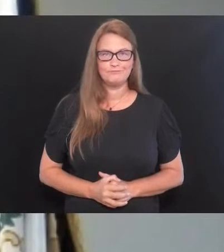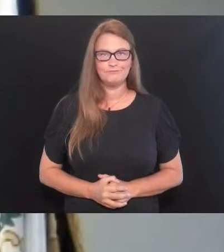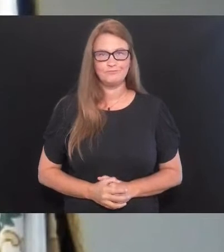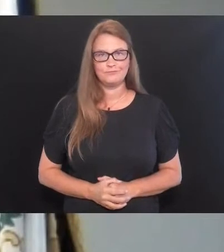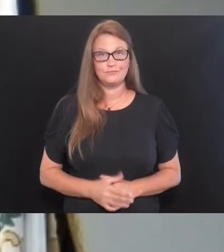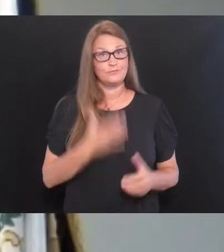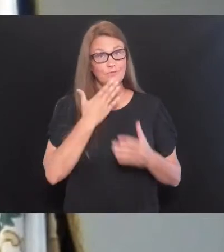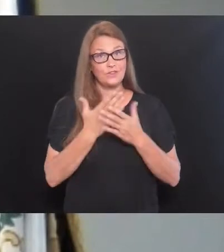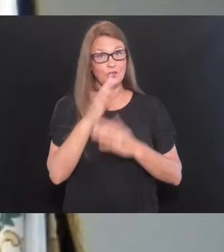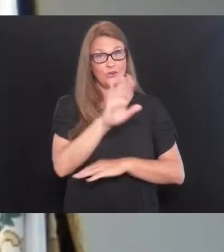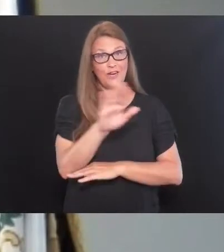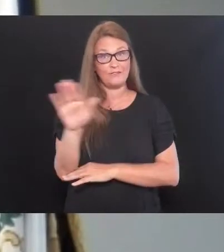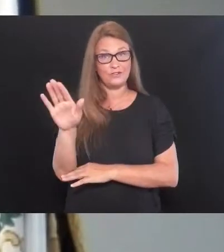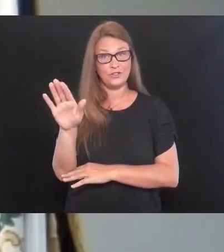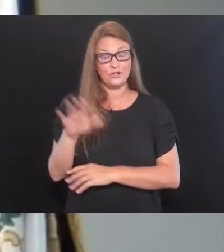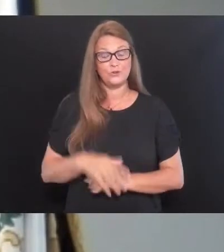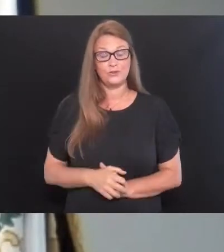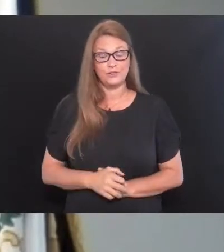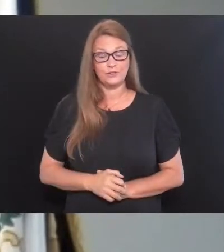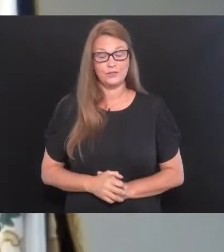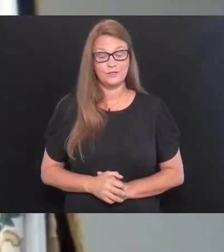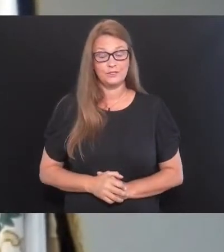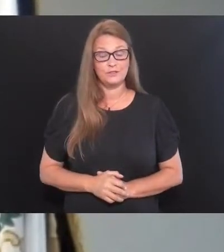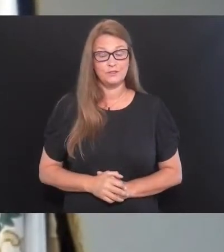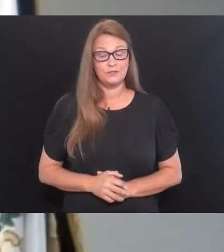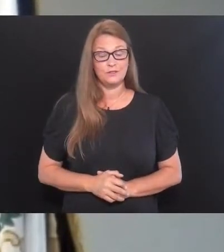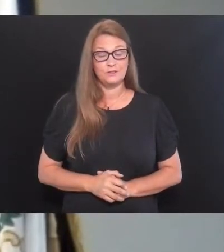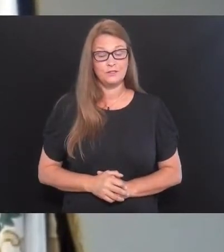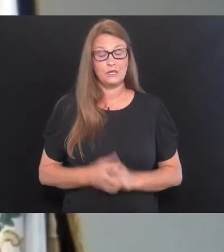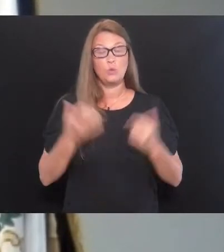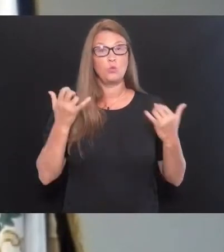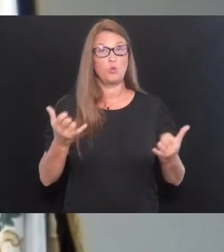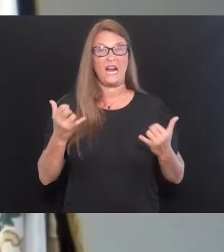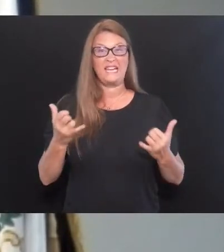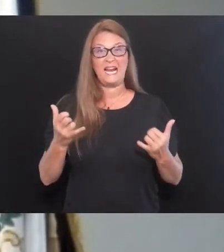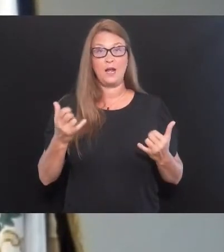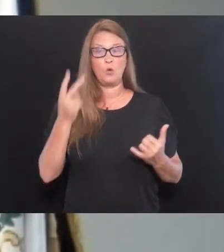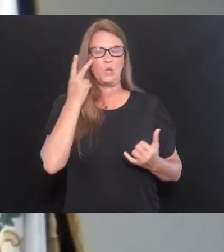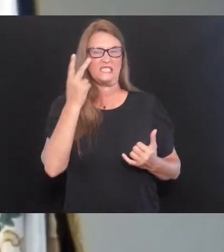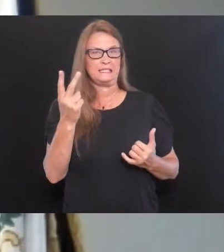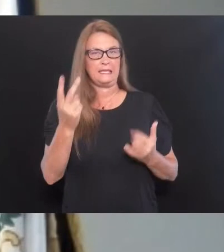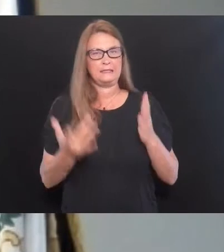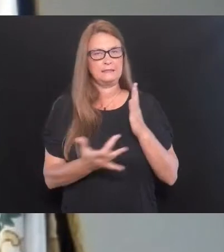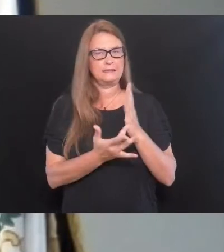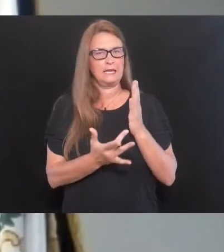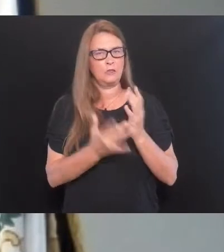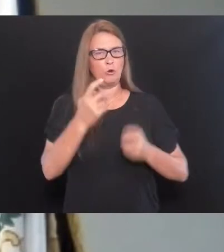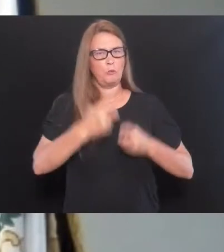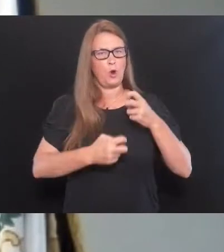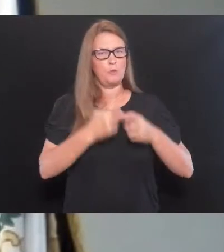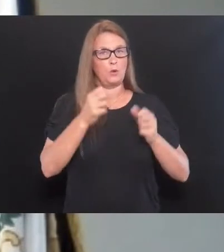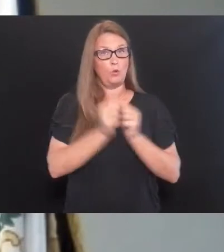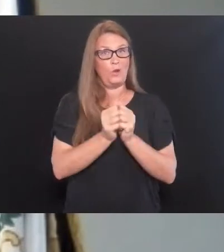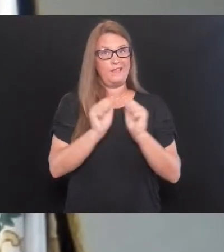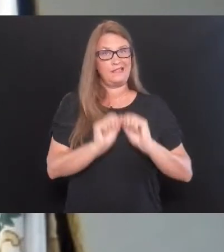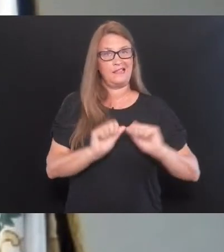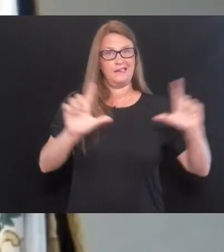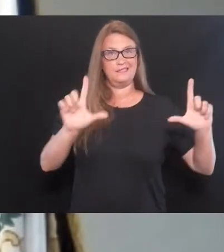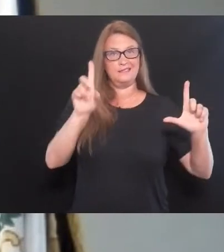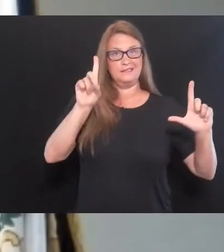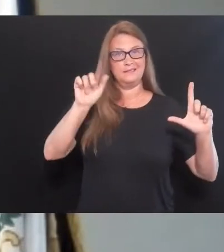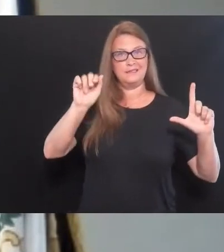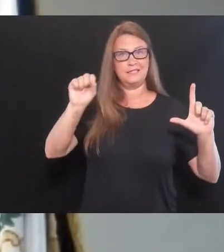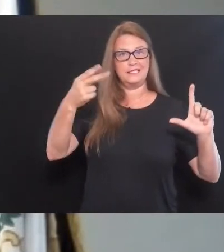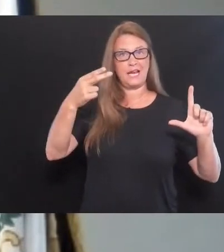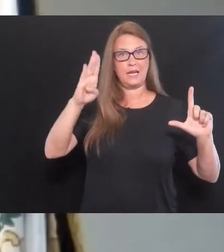Good afternoon, everyone. As the governor said, we are experiencing a technical delay with the dashboard. We apologize for that